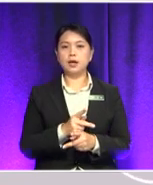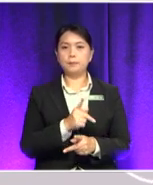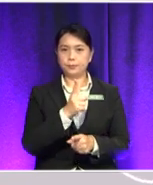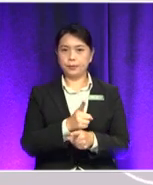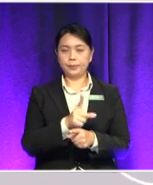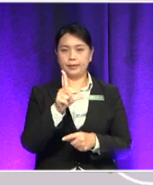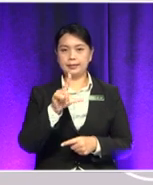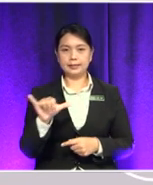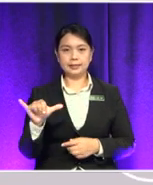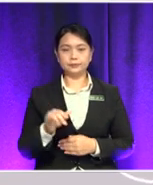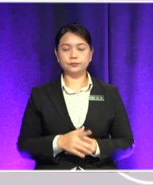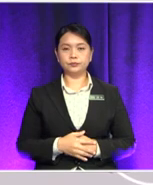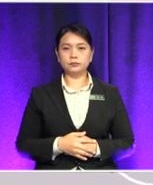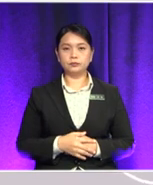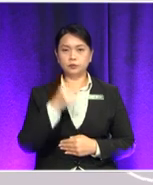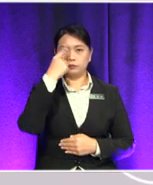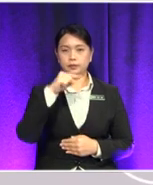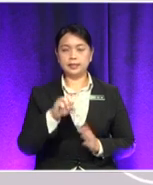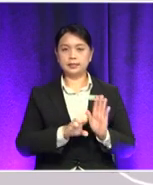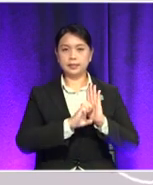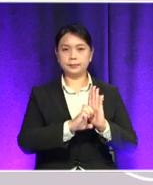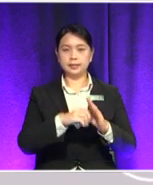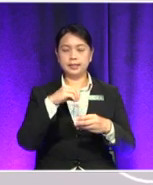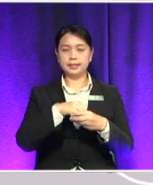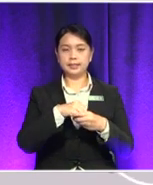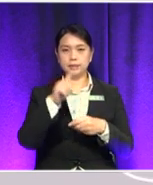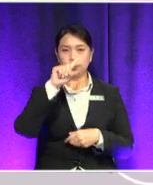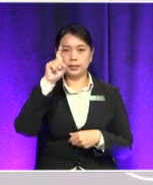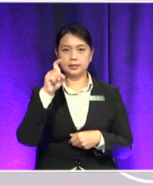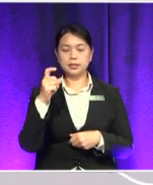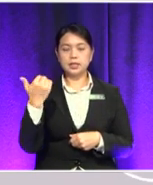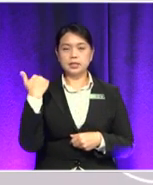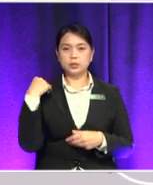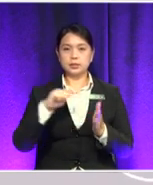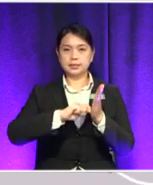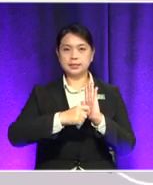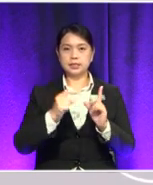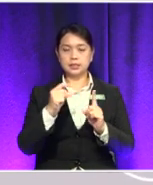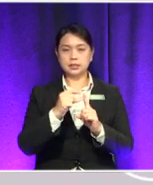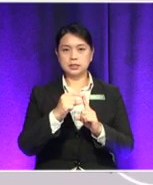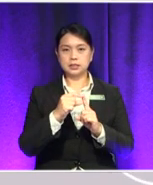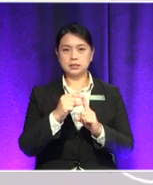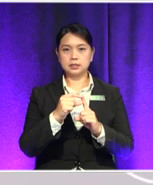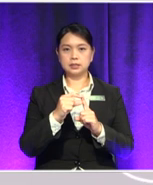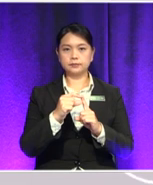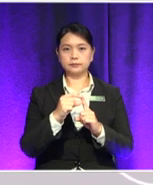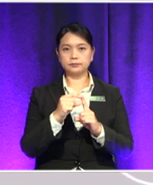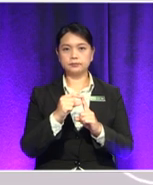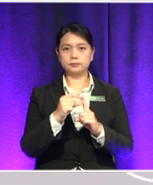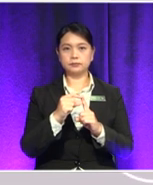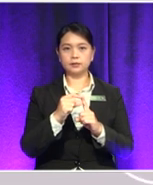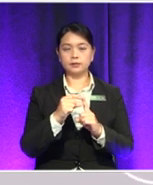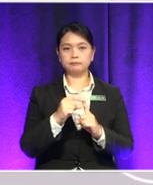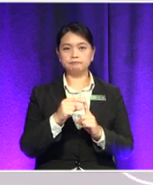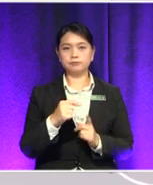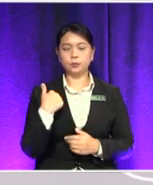Okay, for example, in the question, it has keywords like sources of litters, consequences, and solutions.